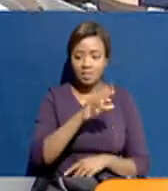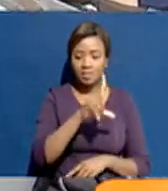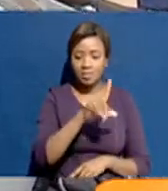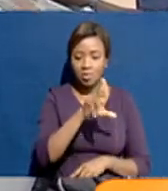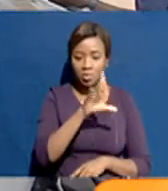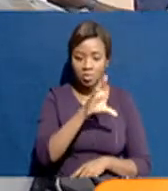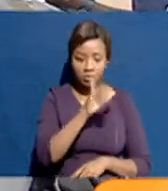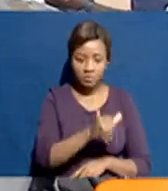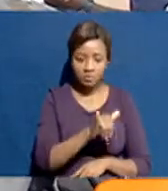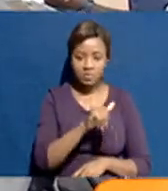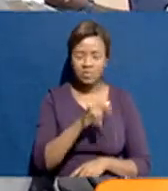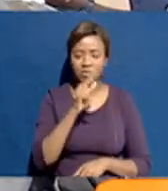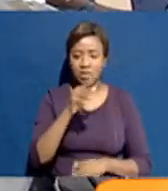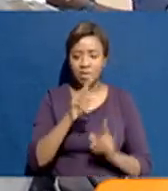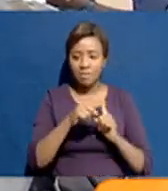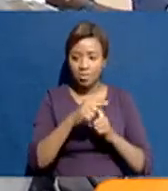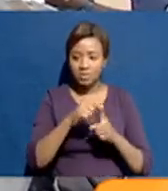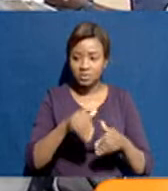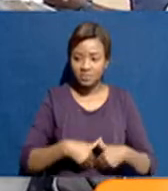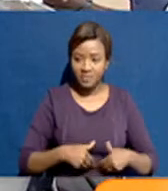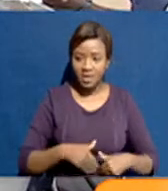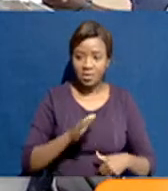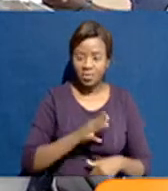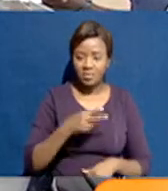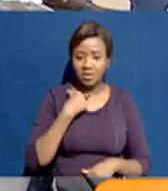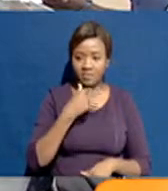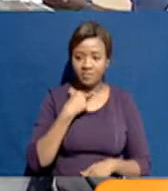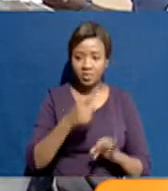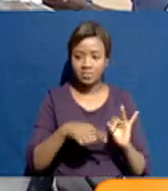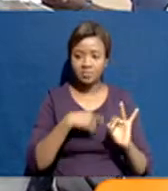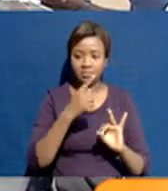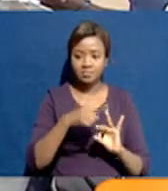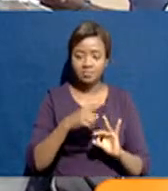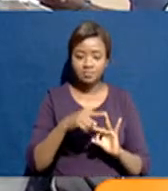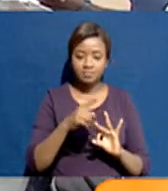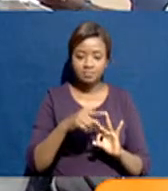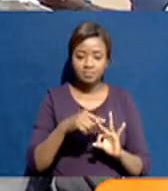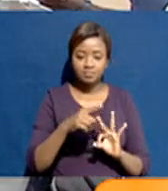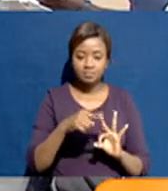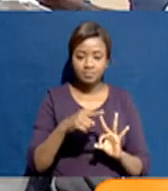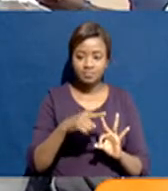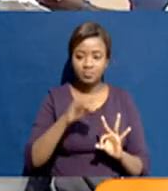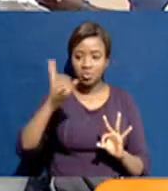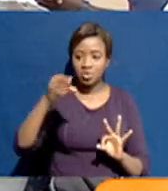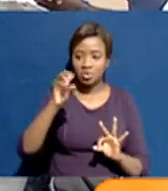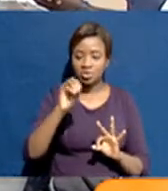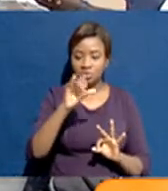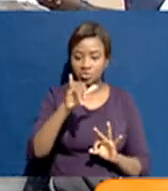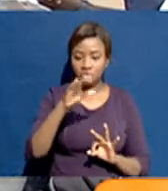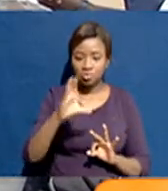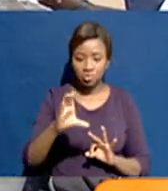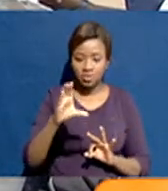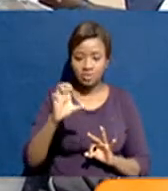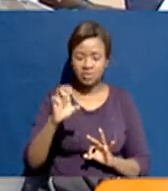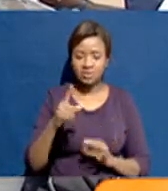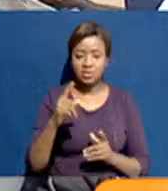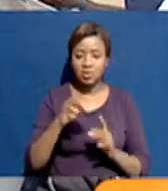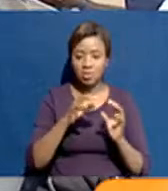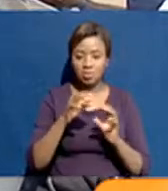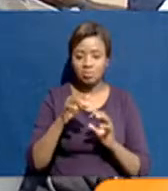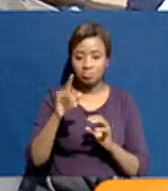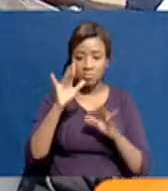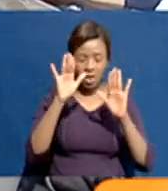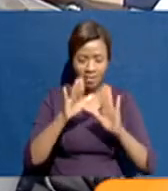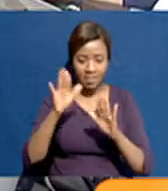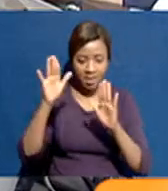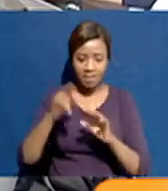Director, Positive Young Women Voices. Asante sana for making time. Also, Joyce Ouma is here, Campaign Officer, Y Plus Global. Thank you so much for making